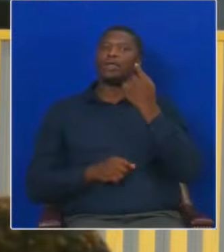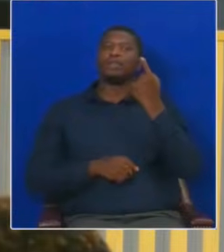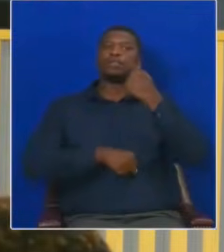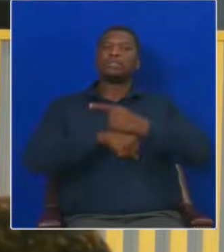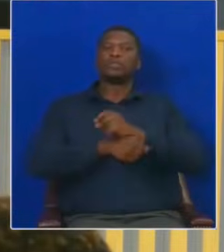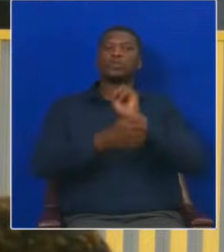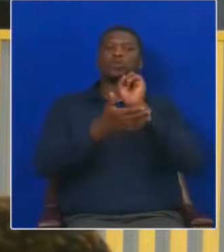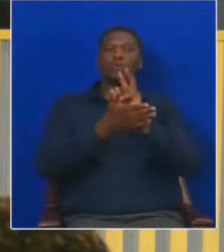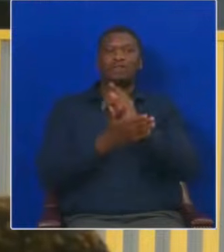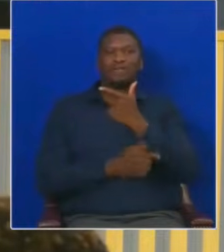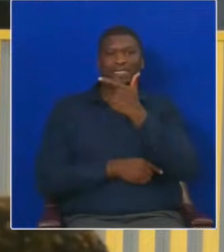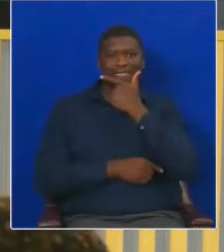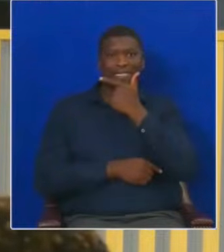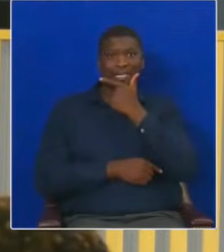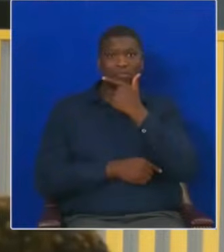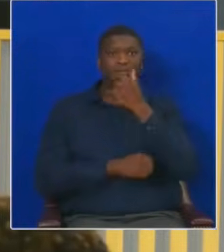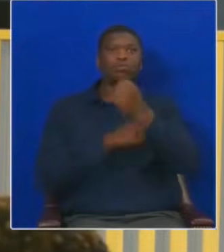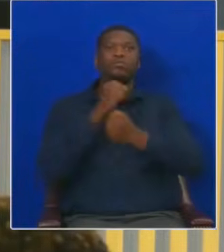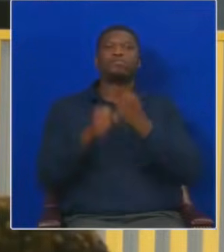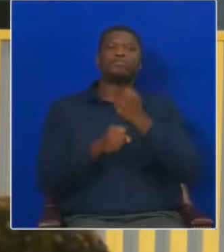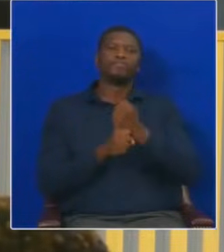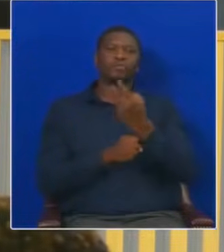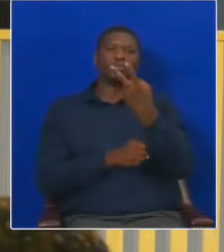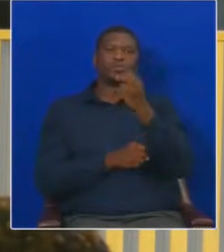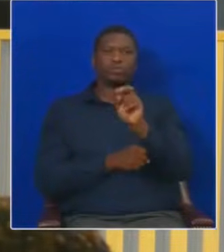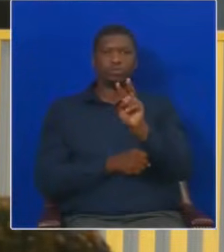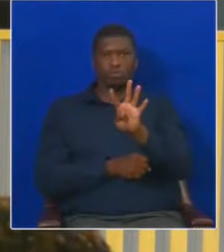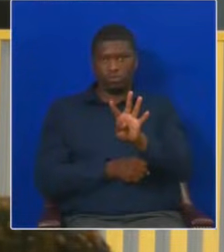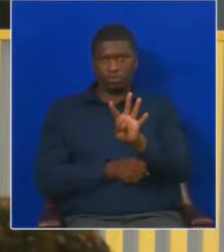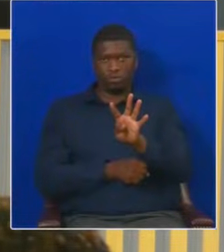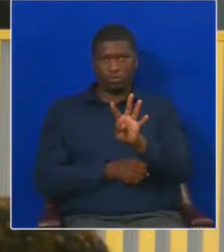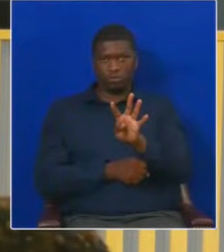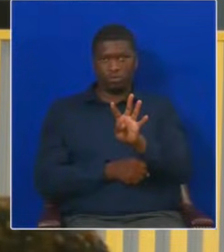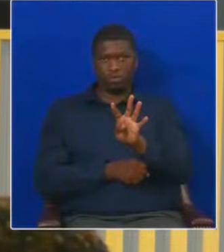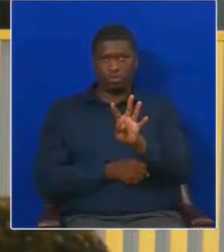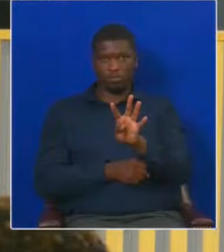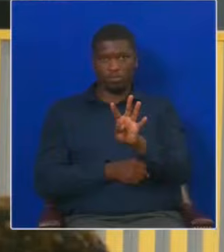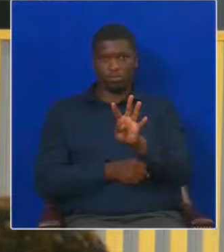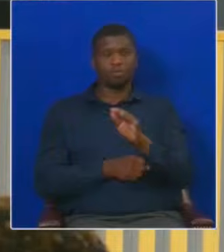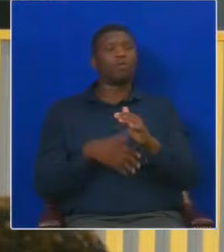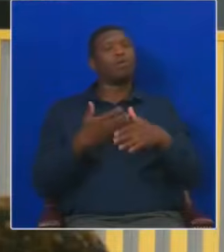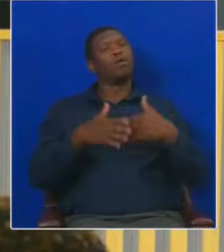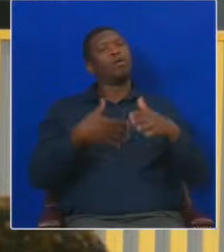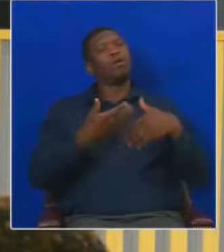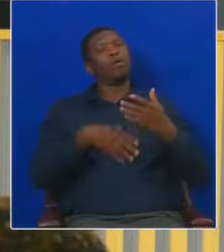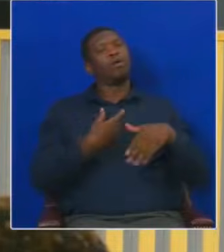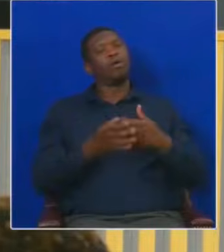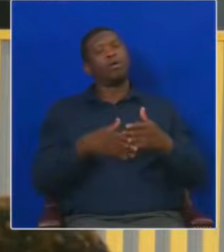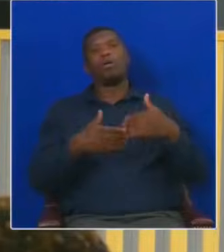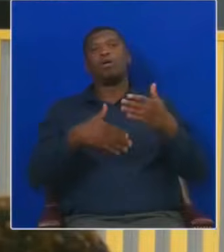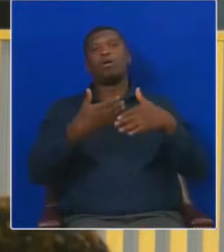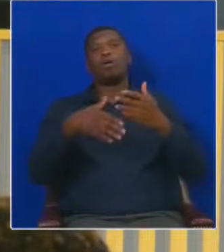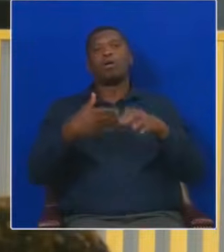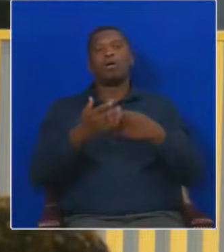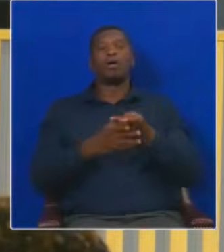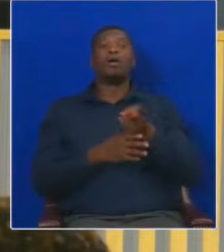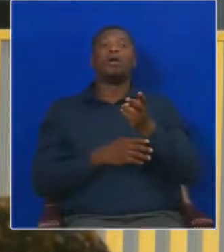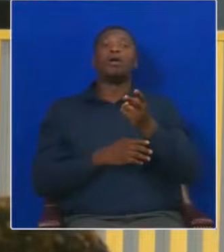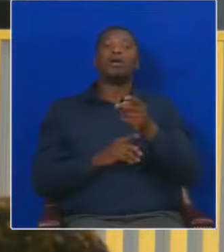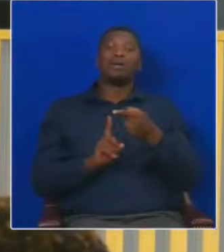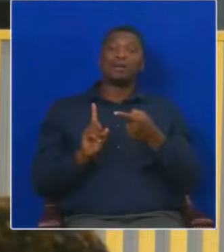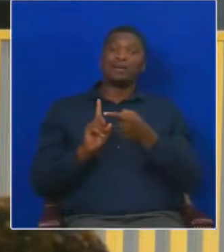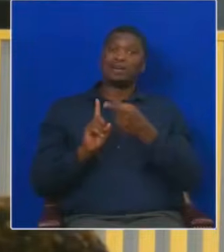December 2024. Fast forward, we arrested Mr. Nhlanhla on the 14th of